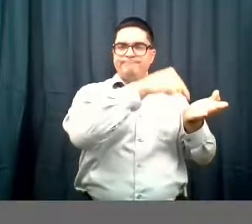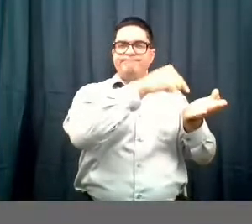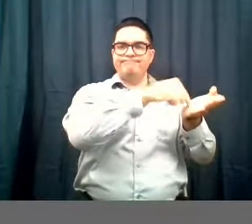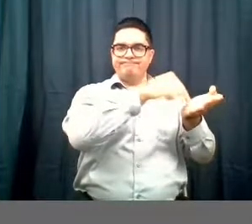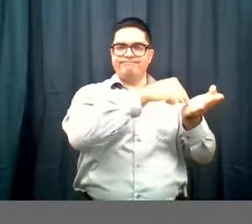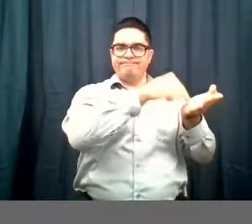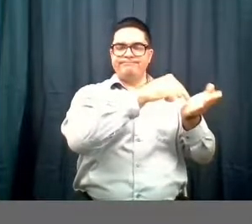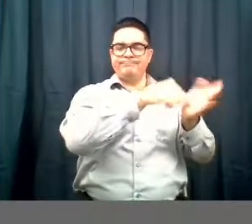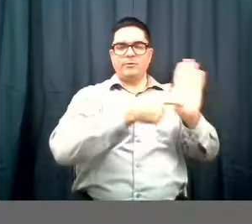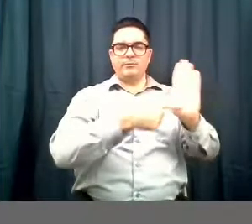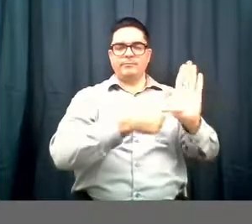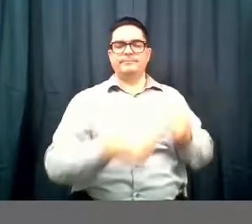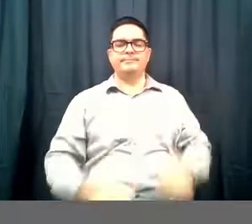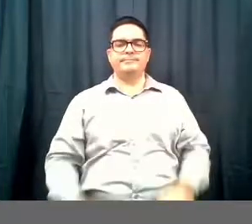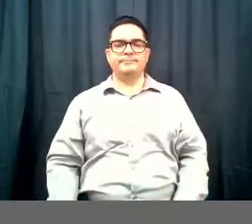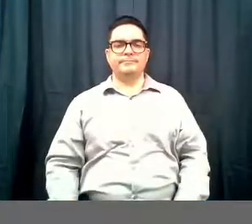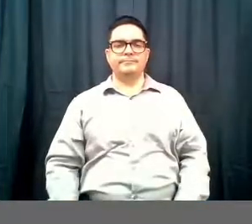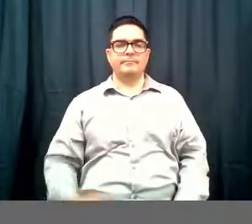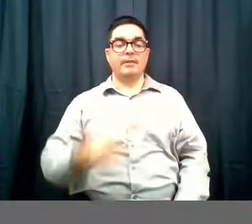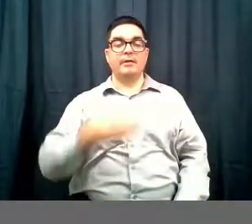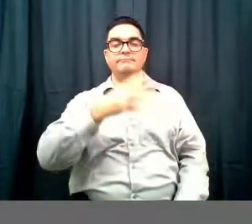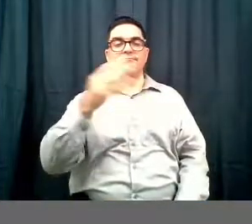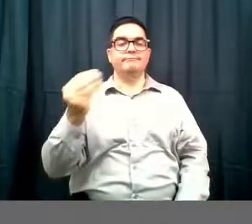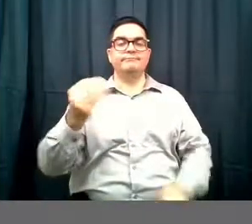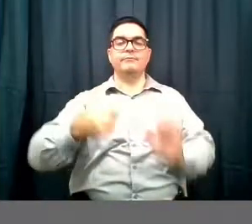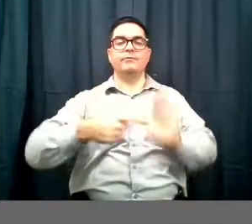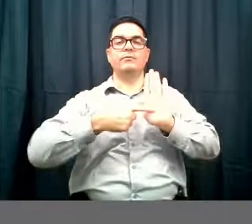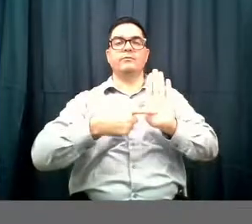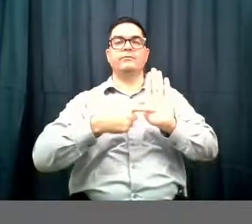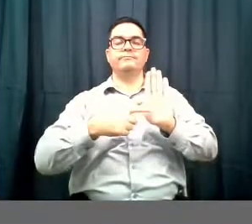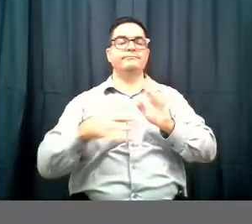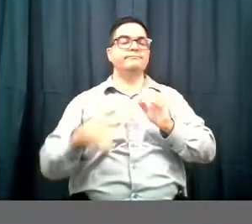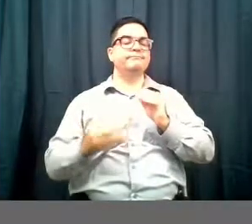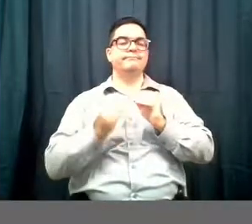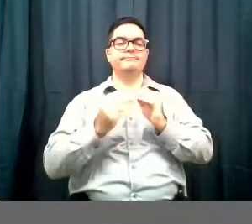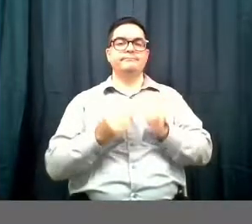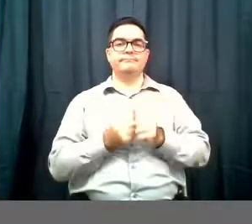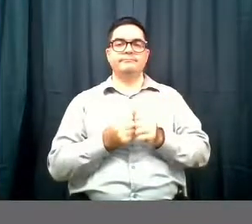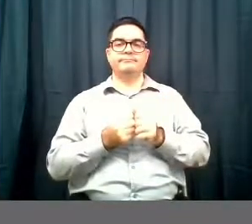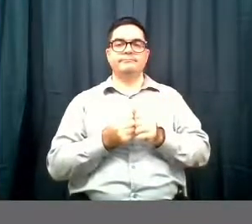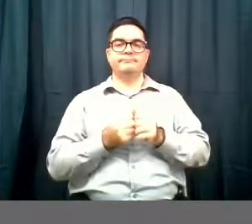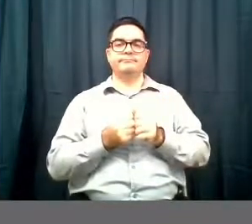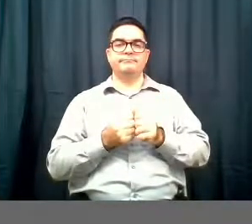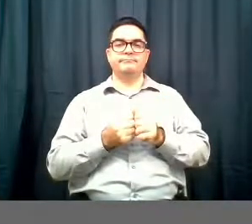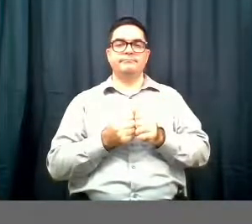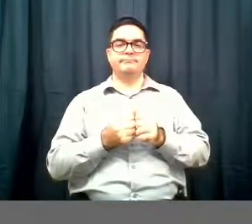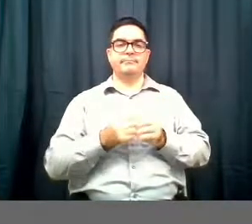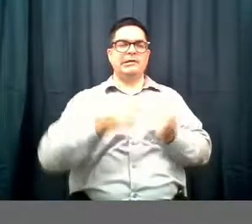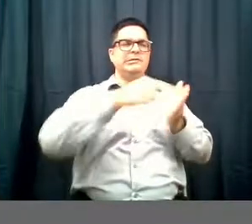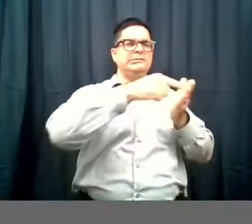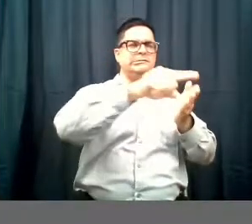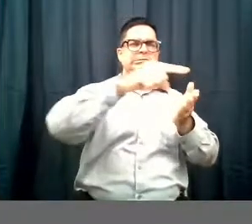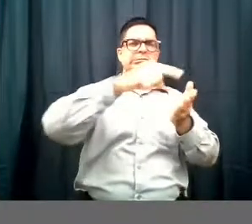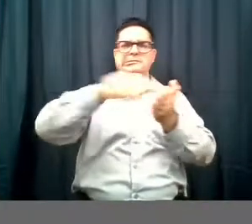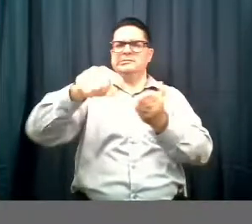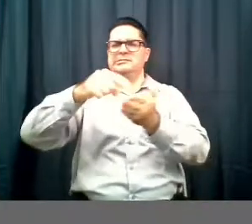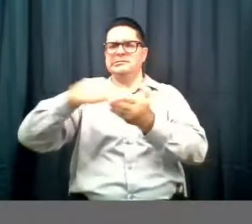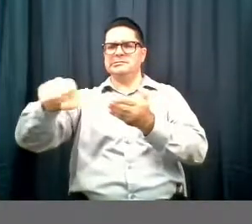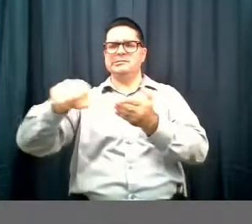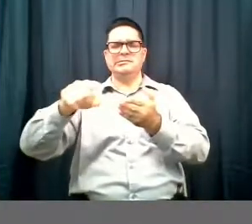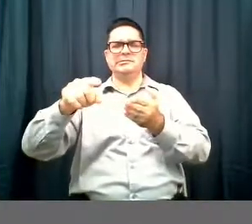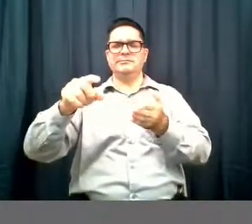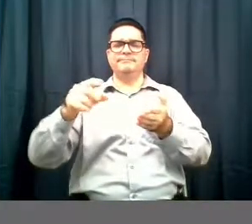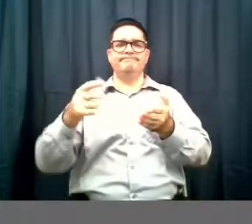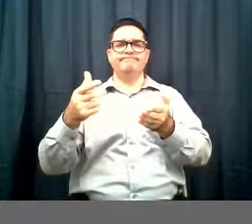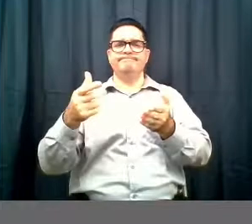And deferral, in addition, it was managed by deferring critical expenses like the